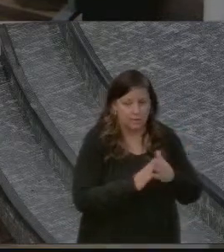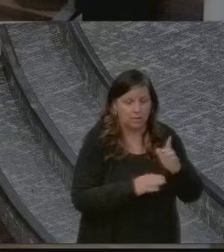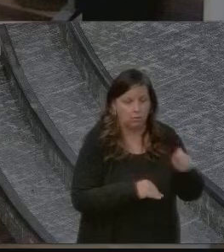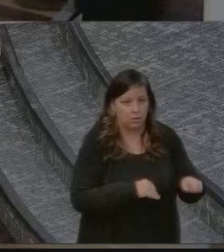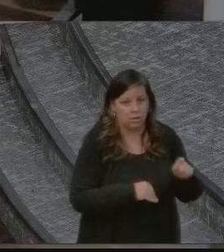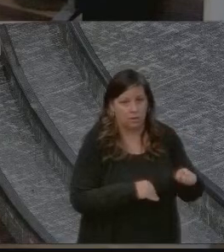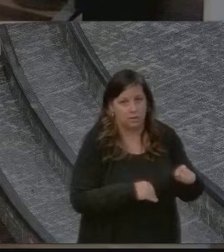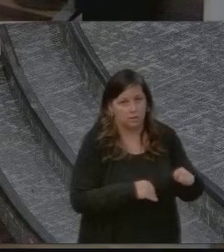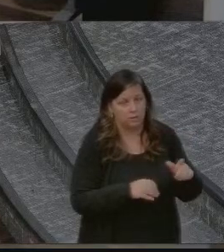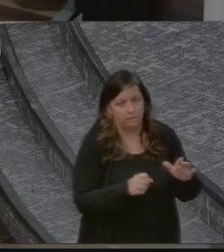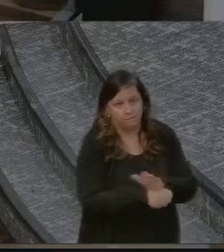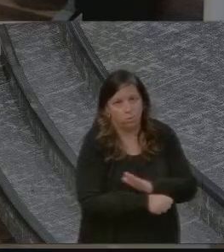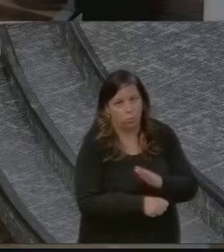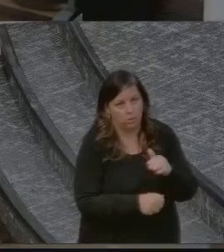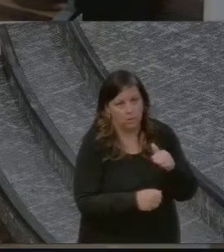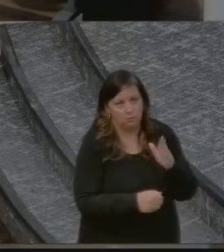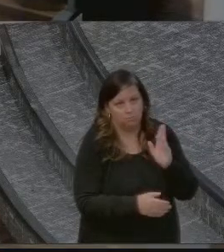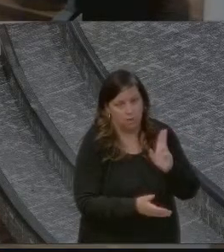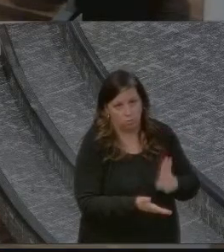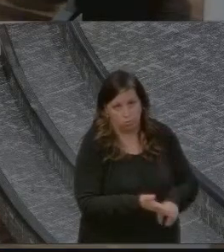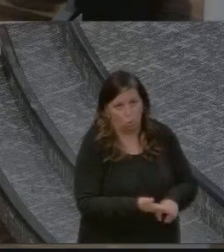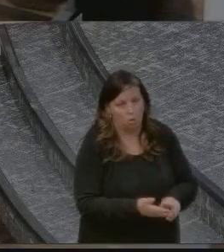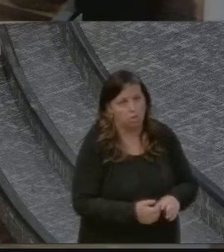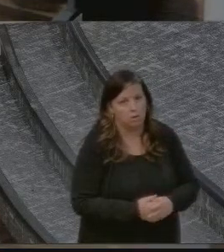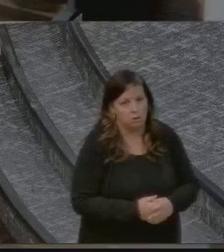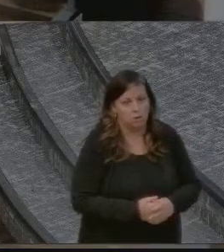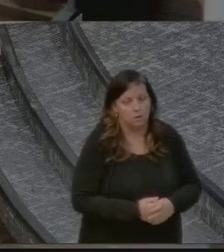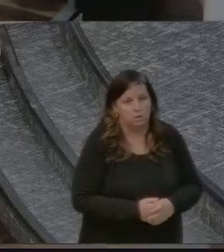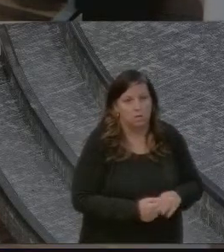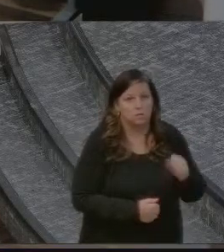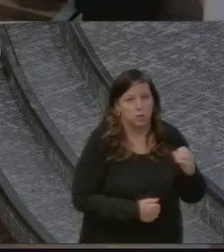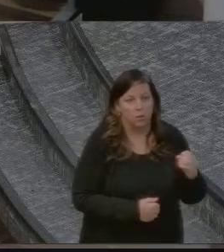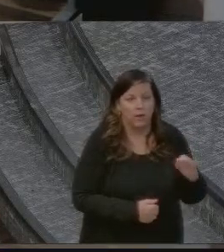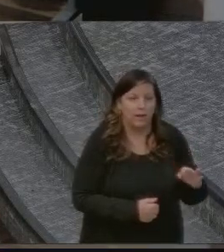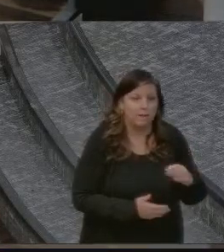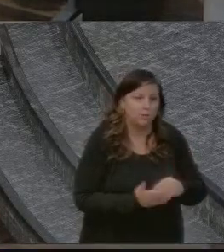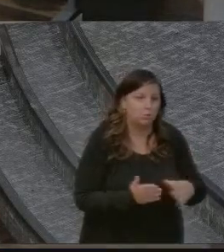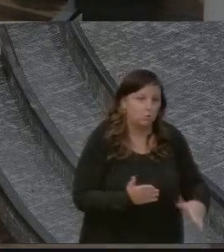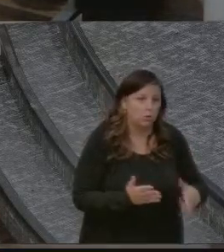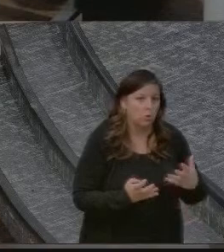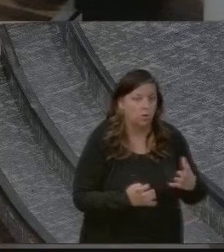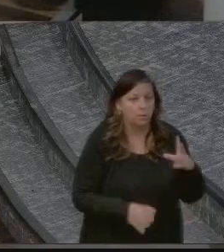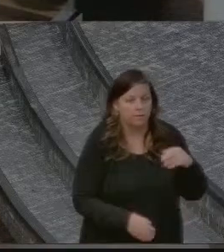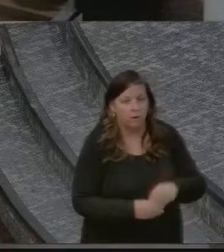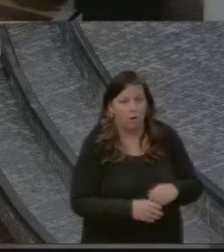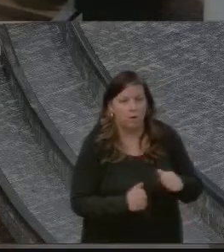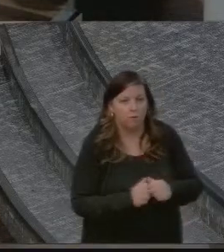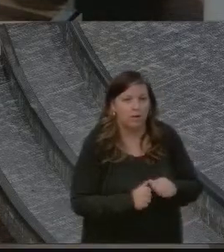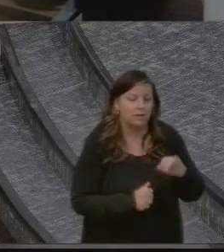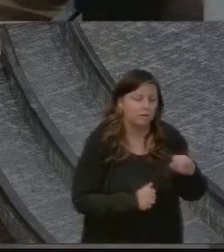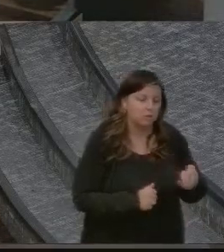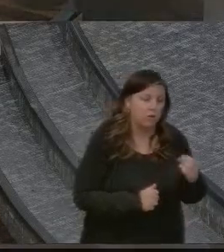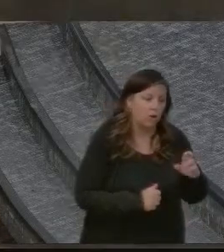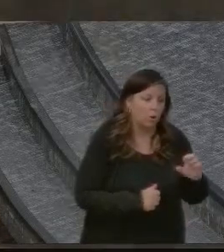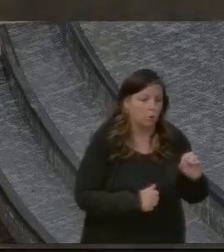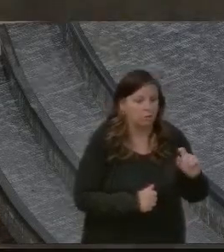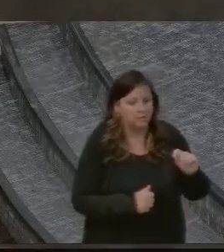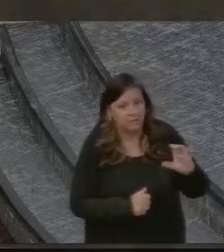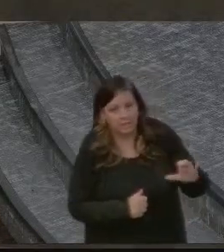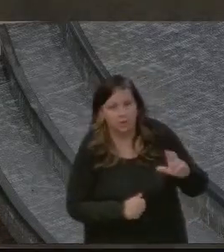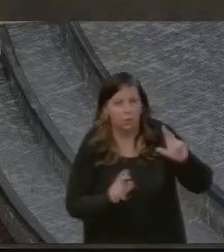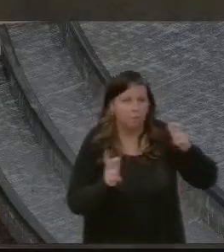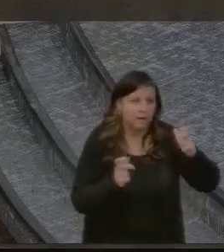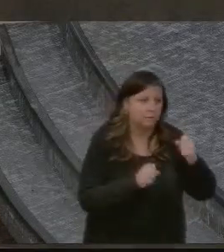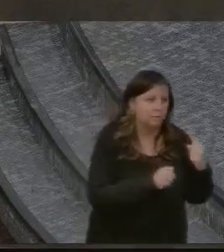it benefits students that may want to do JROTC or basketball or football or cheer or other